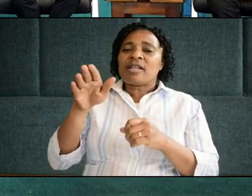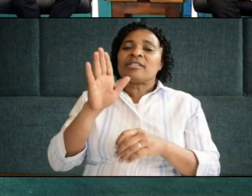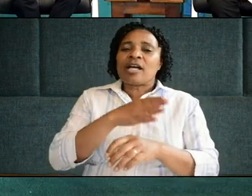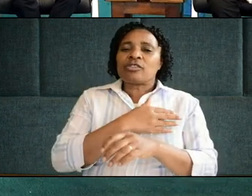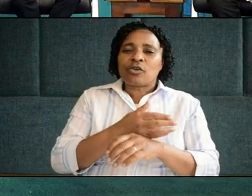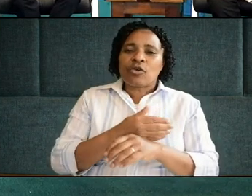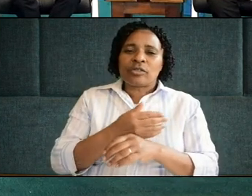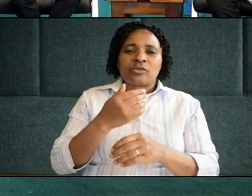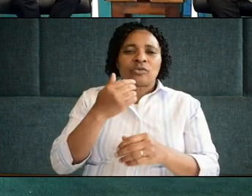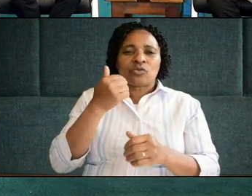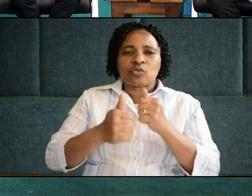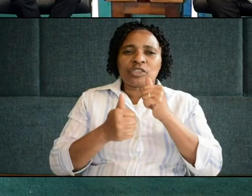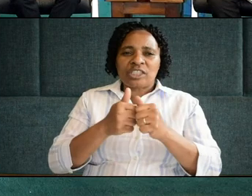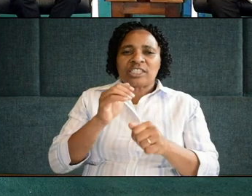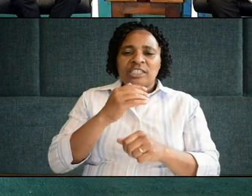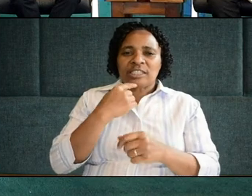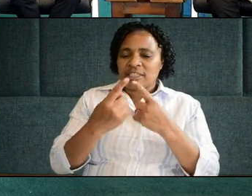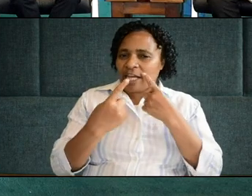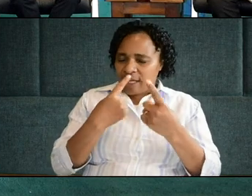says that